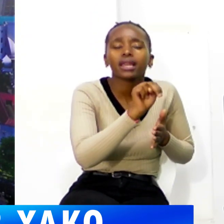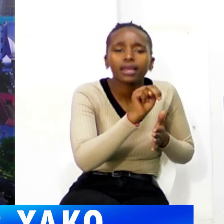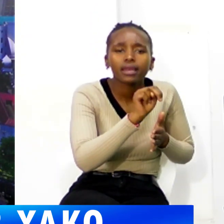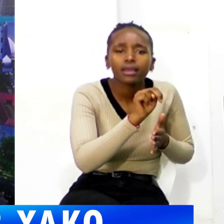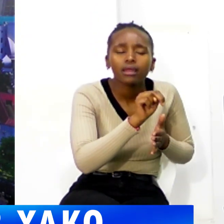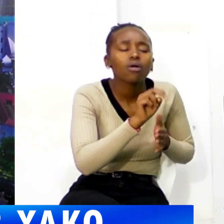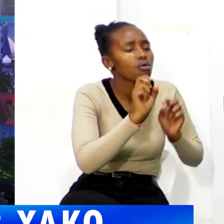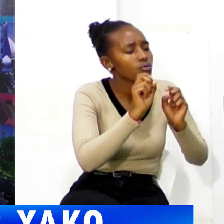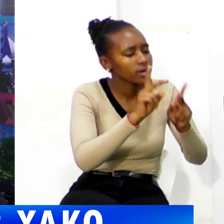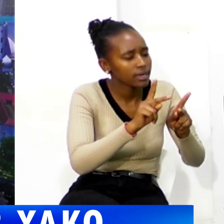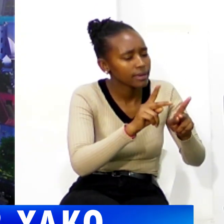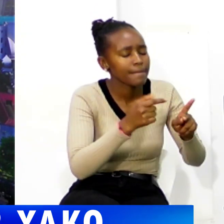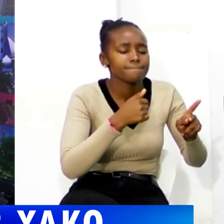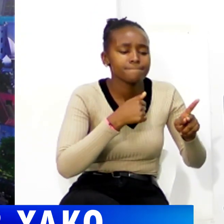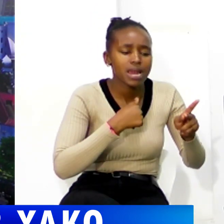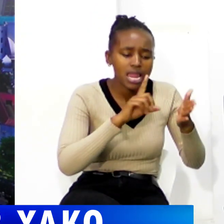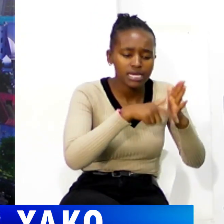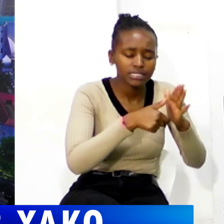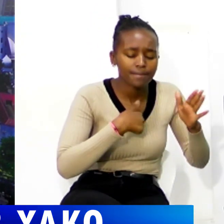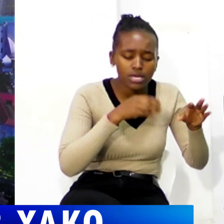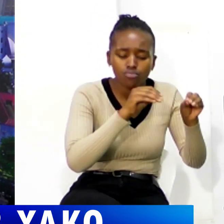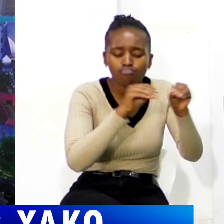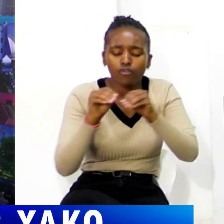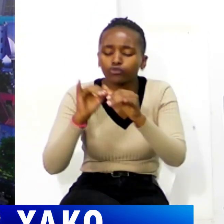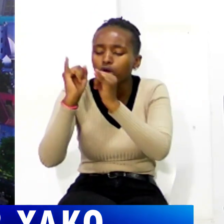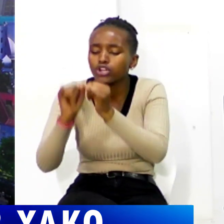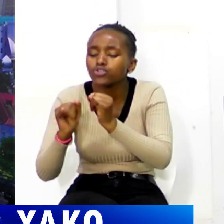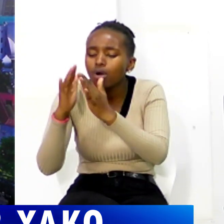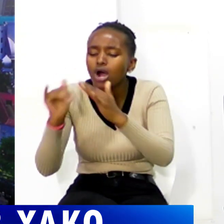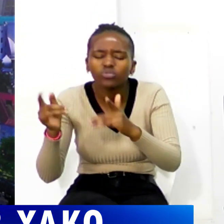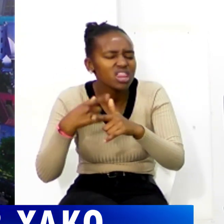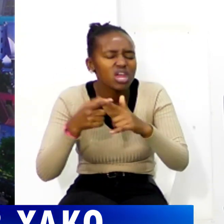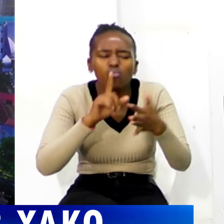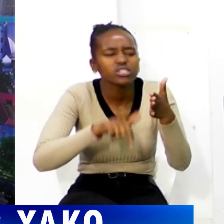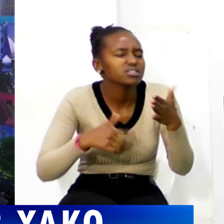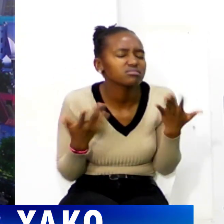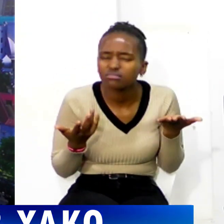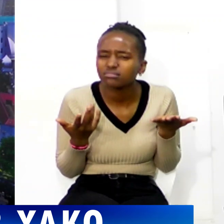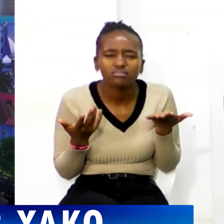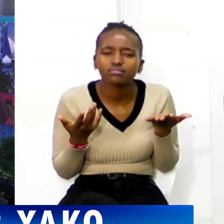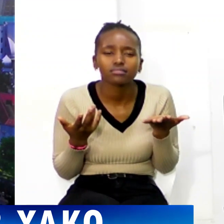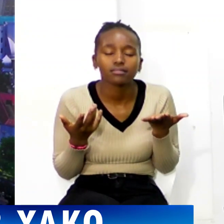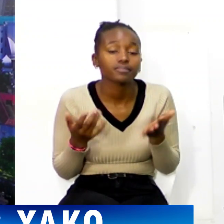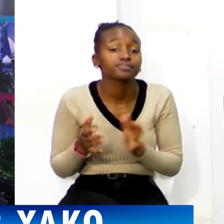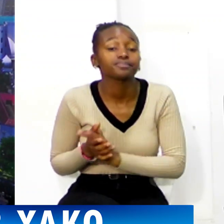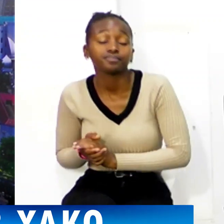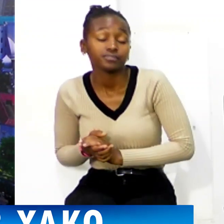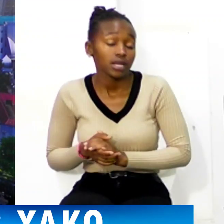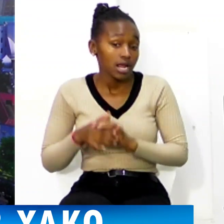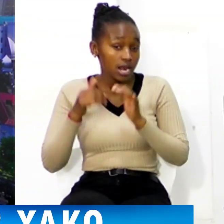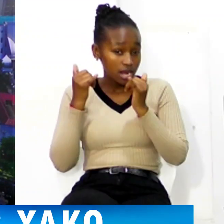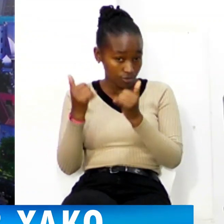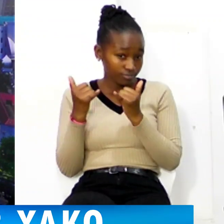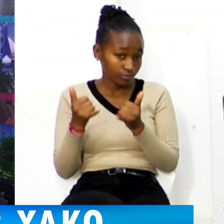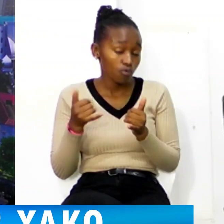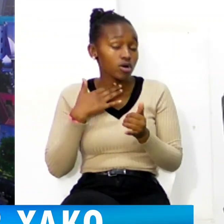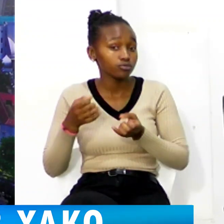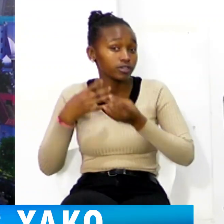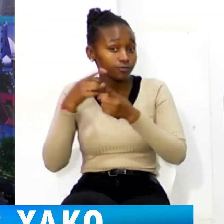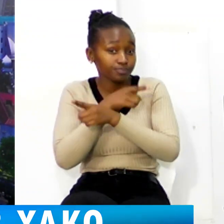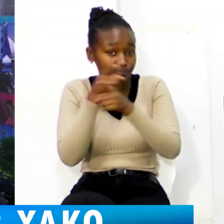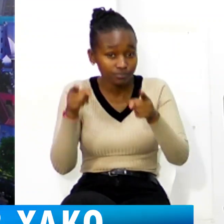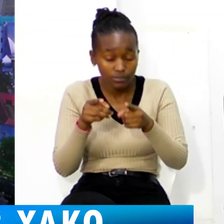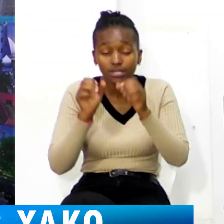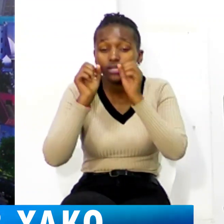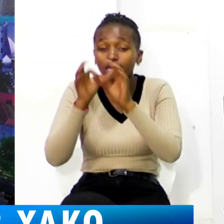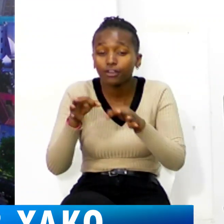If you have already updated, if like now Mwololo, you update token today, you update the meter